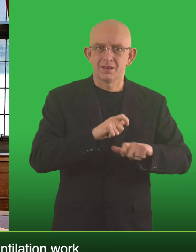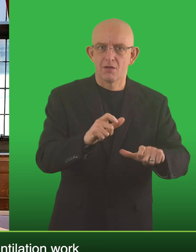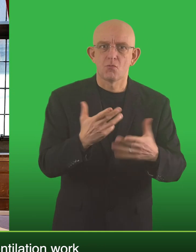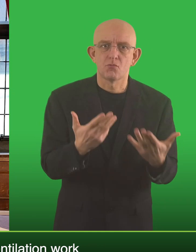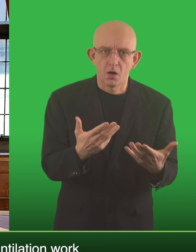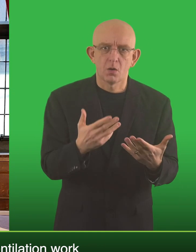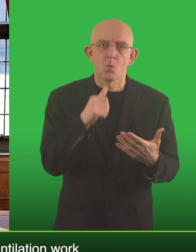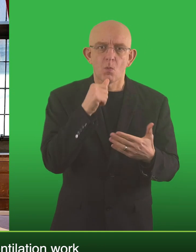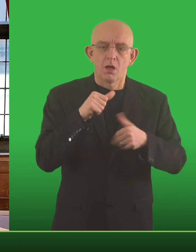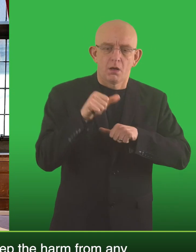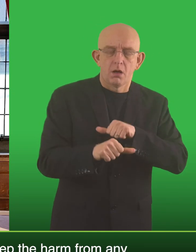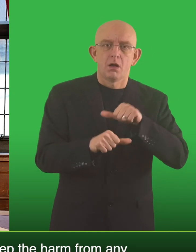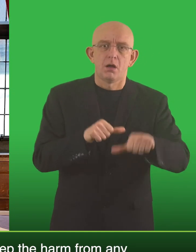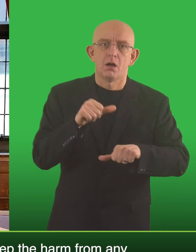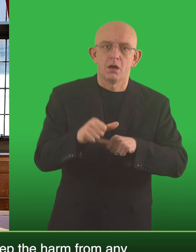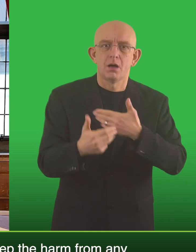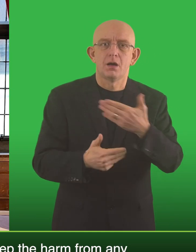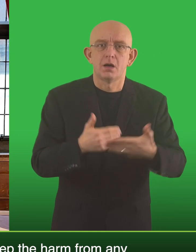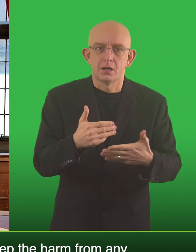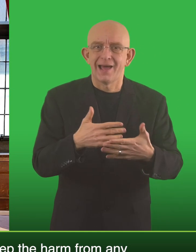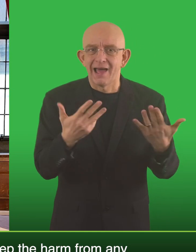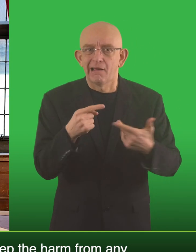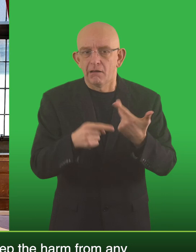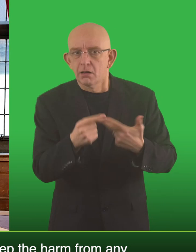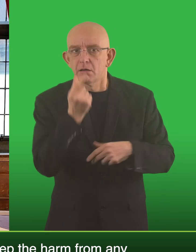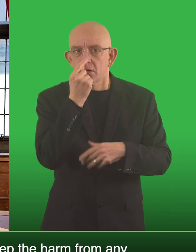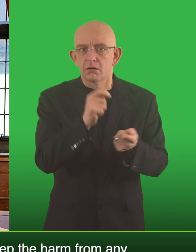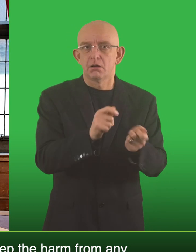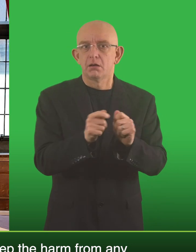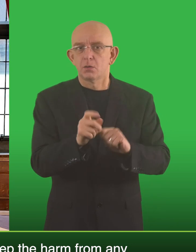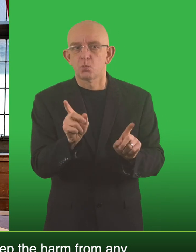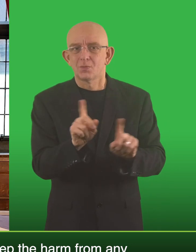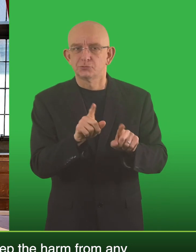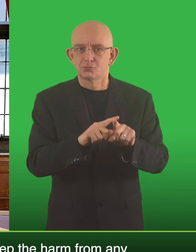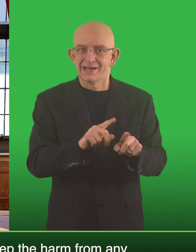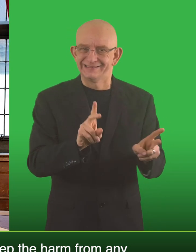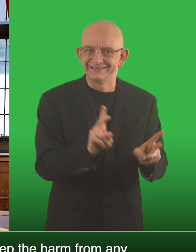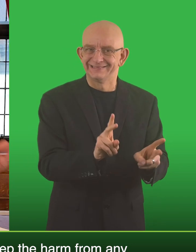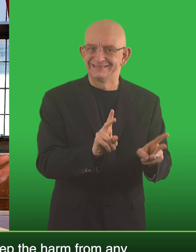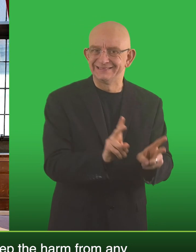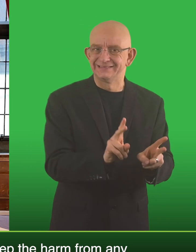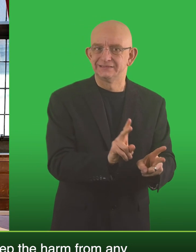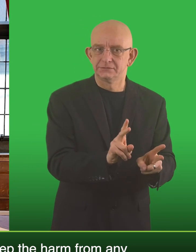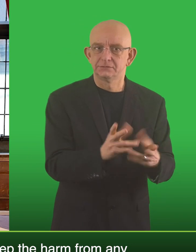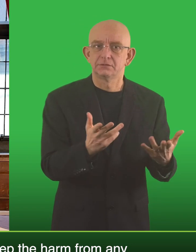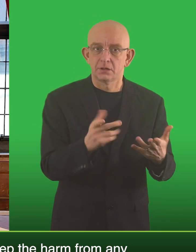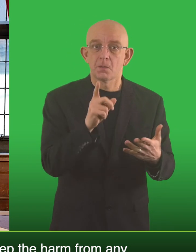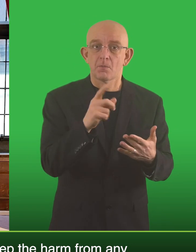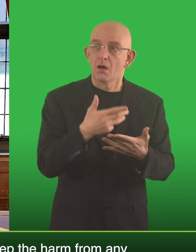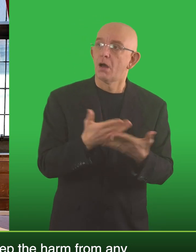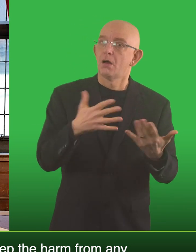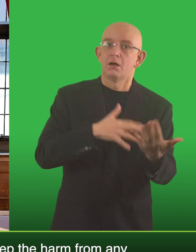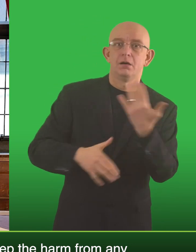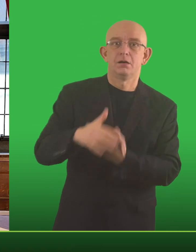continue with some of that, and we'll look for a sort of a layered approach to keep us the harm from any and all future variants of the virus as